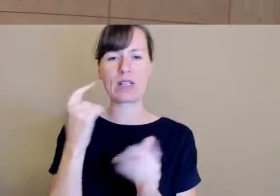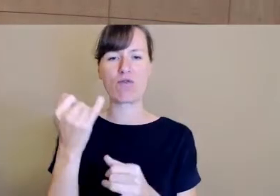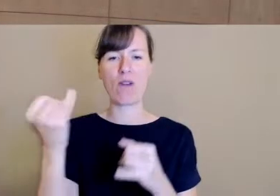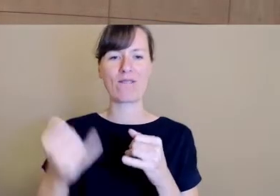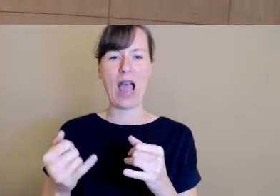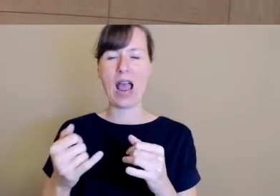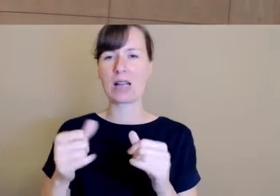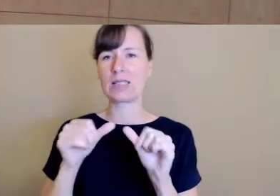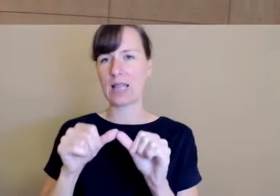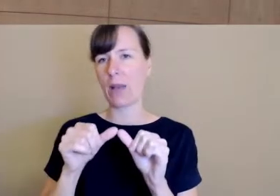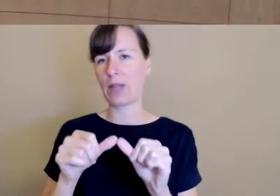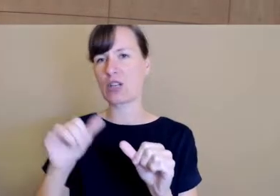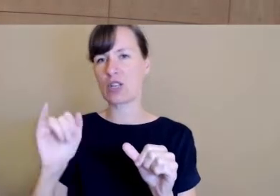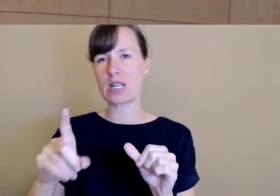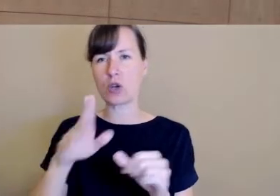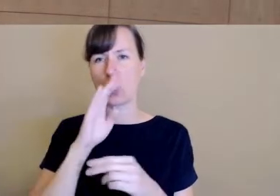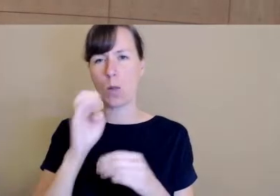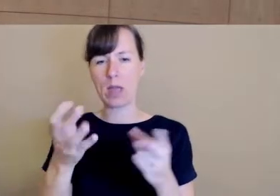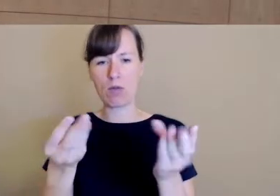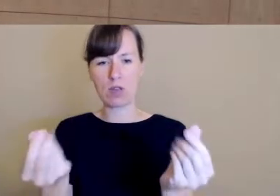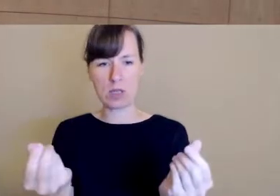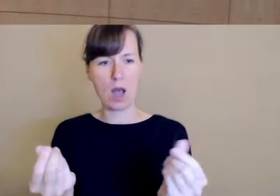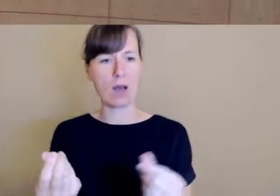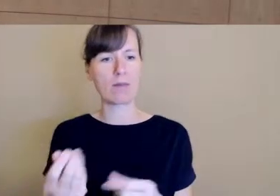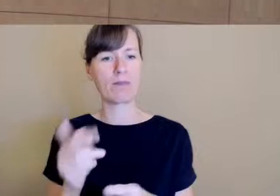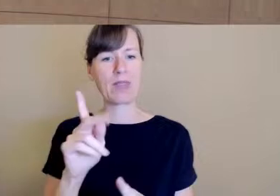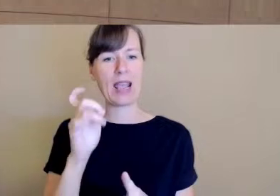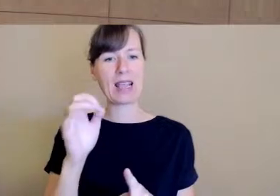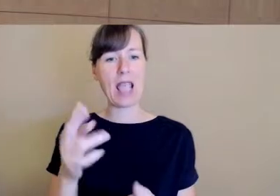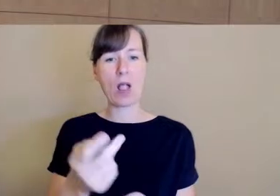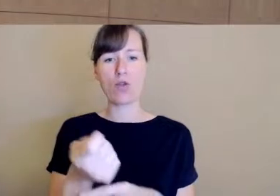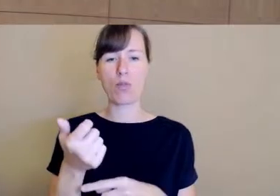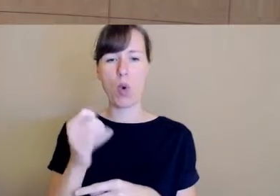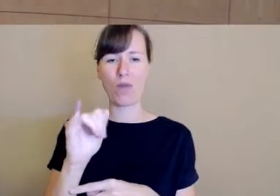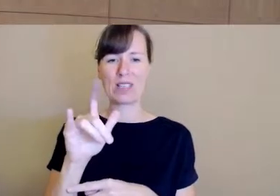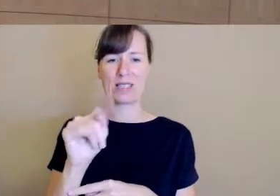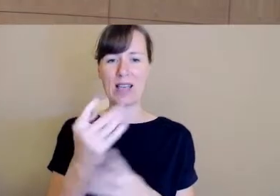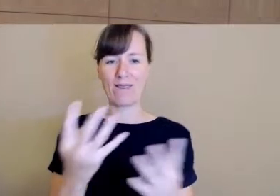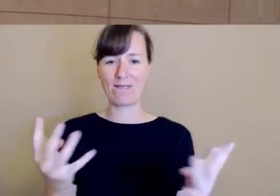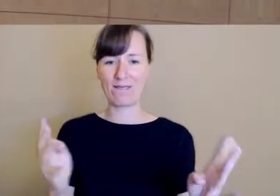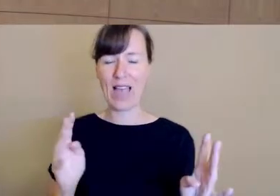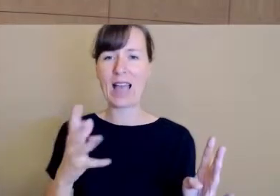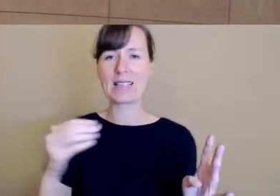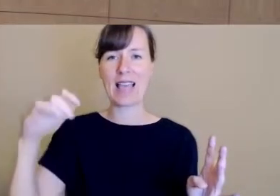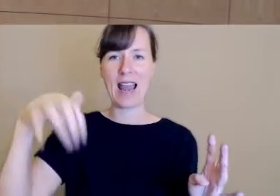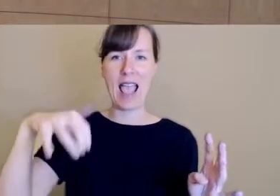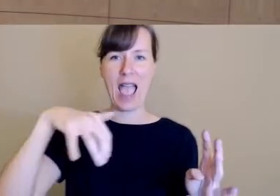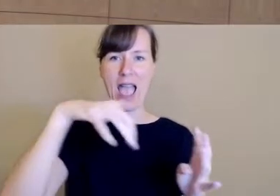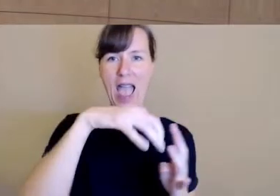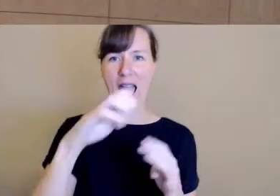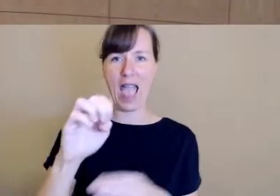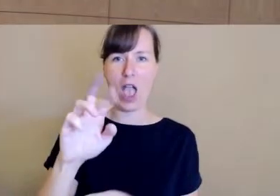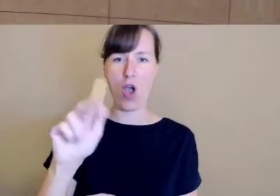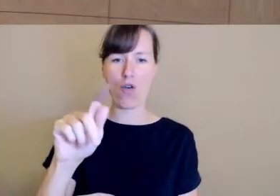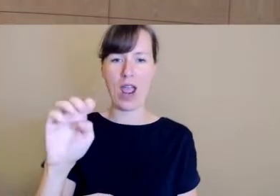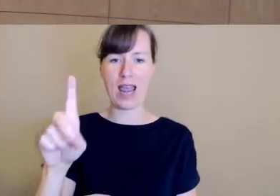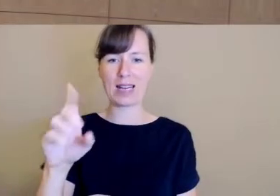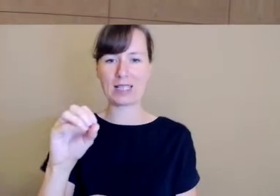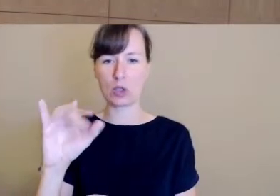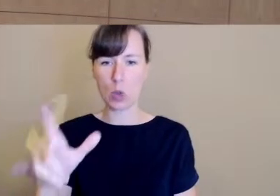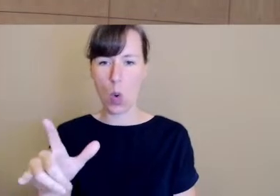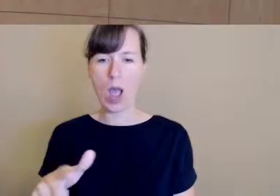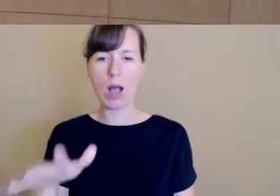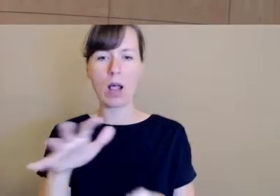soil. Topsoil would be placed in the bare areas that have received high foot traffic. The areas will also then